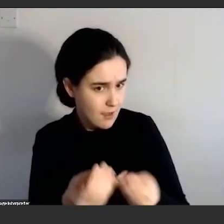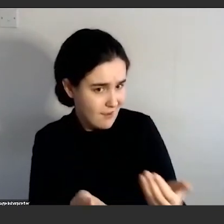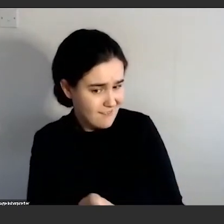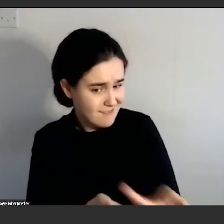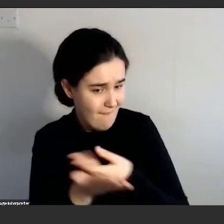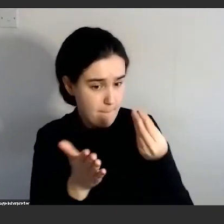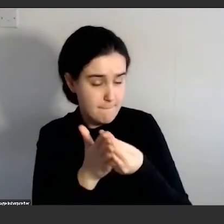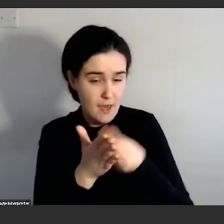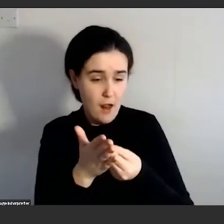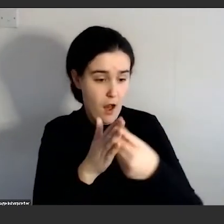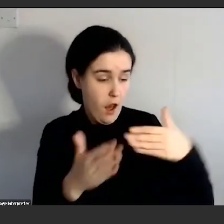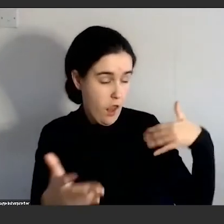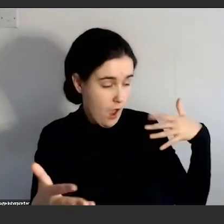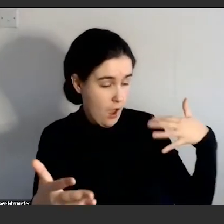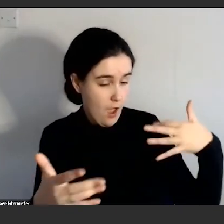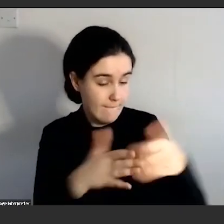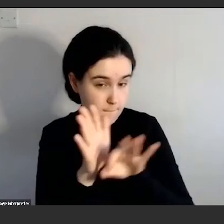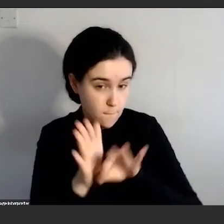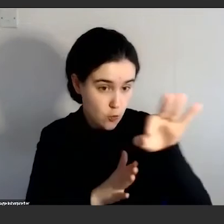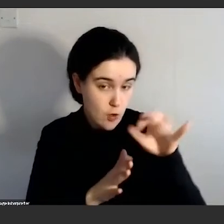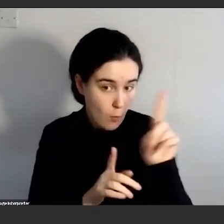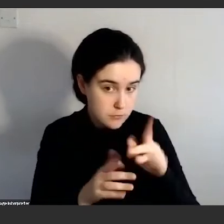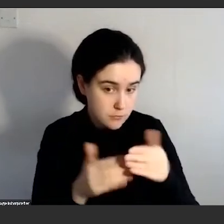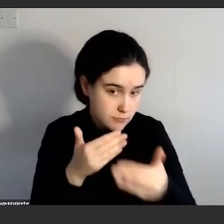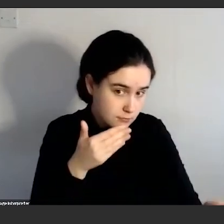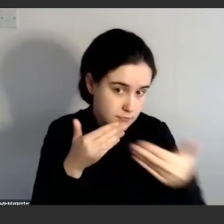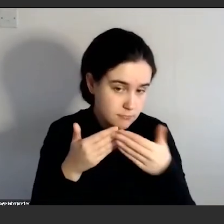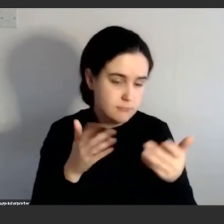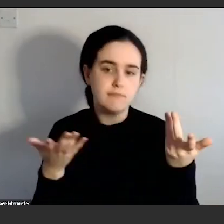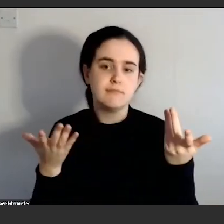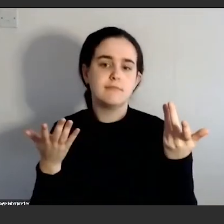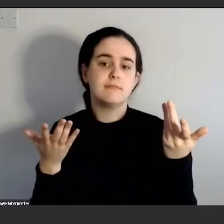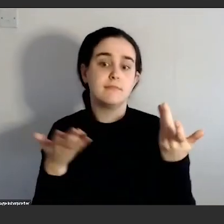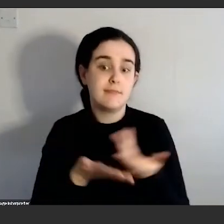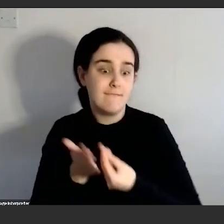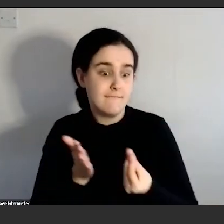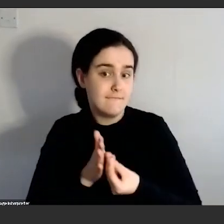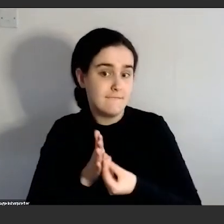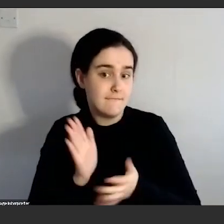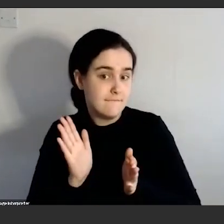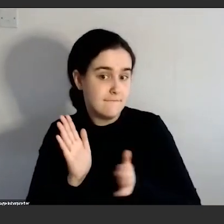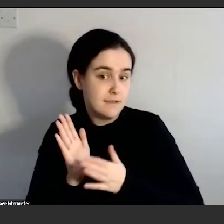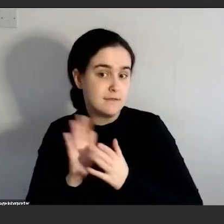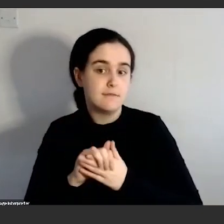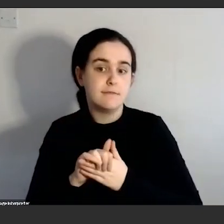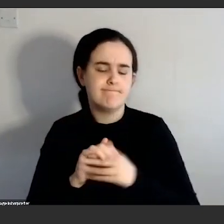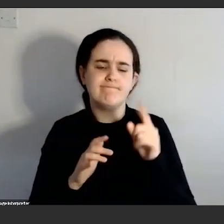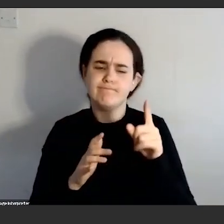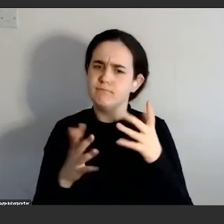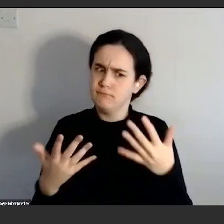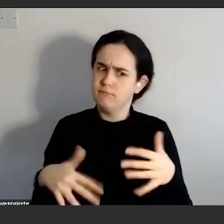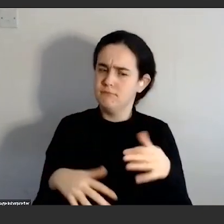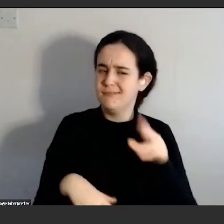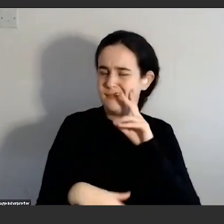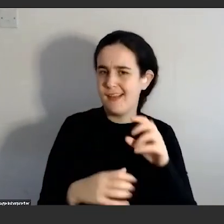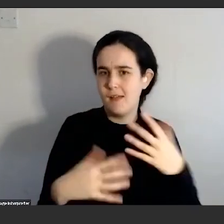there's one single public health policy lesson coming out of COVID, it should be